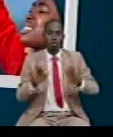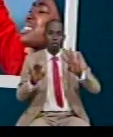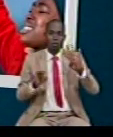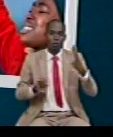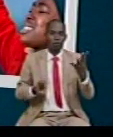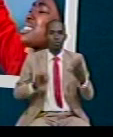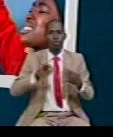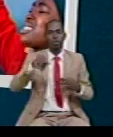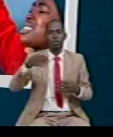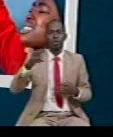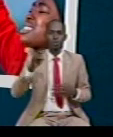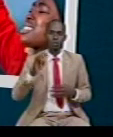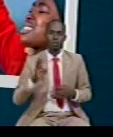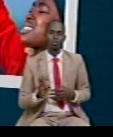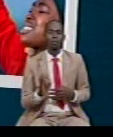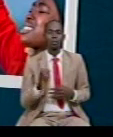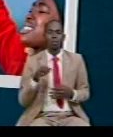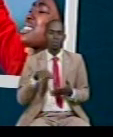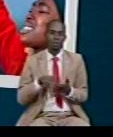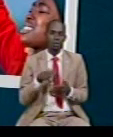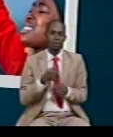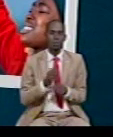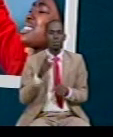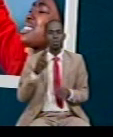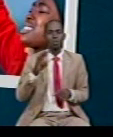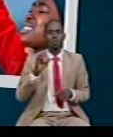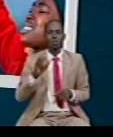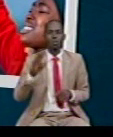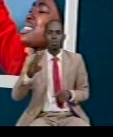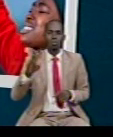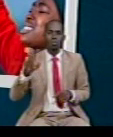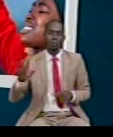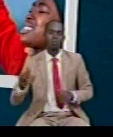Details will be communicated to you.